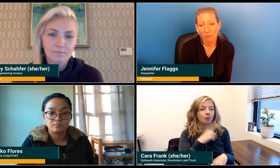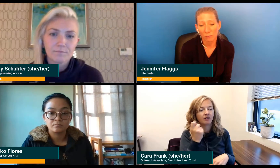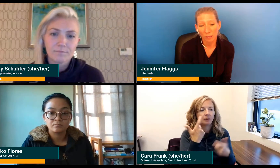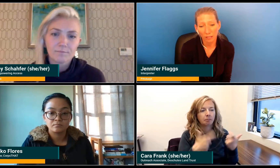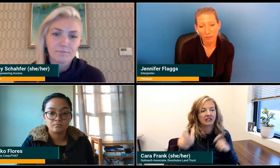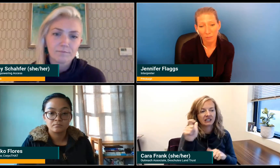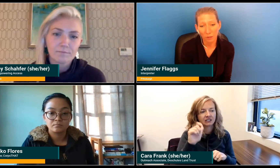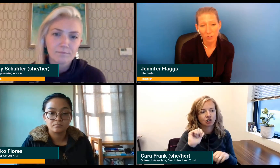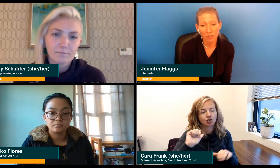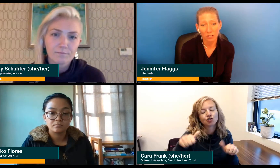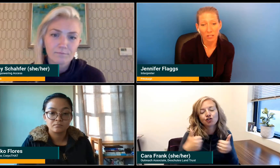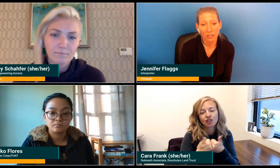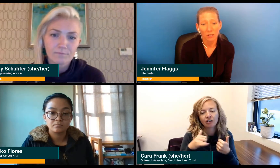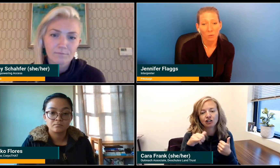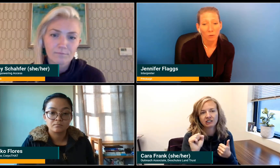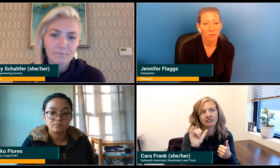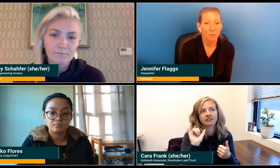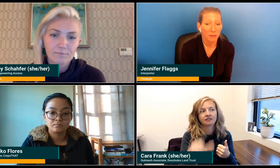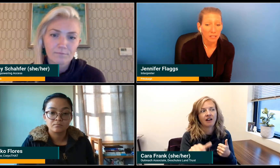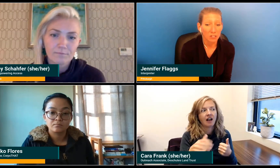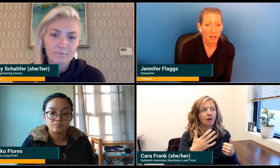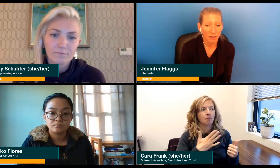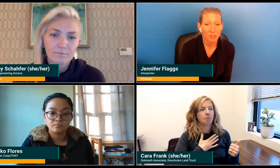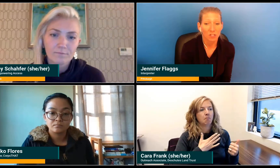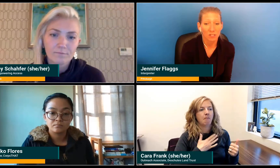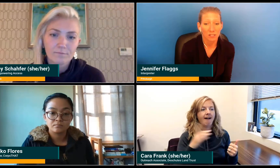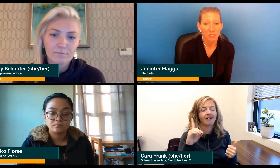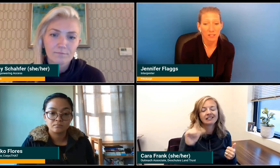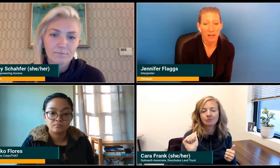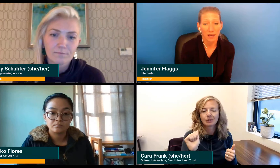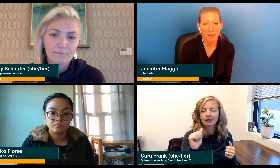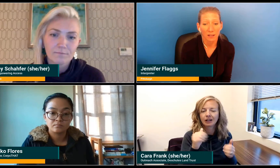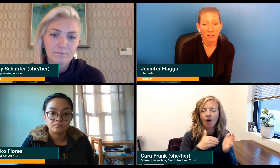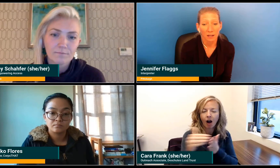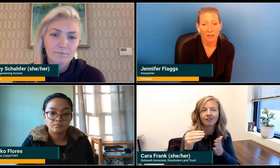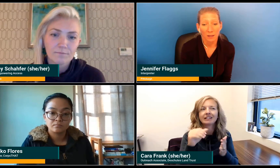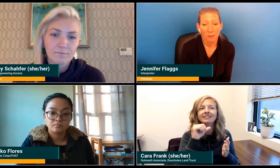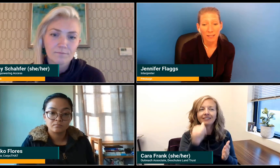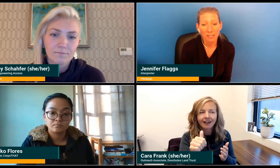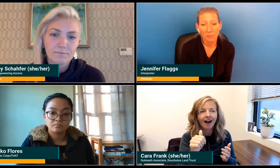So for me personally, one of the biggest challenges is that